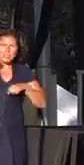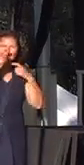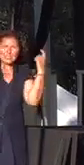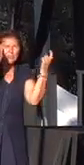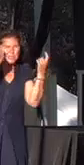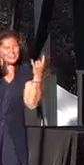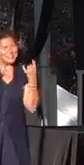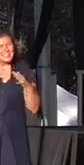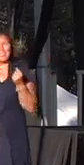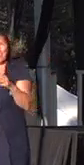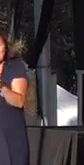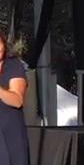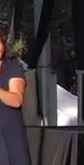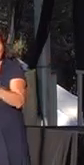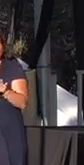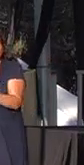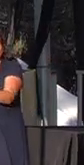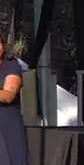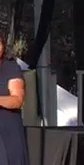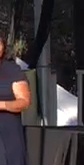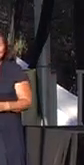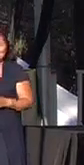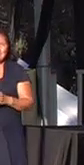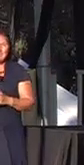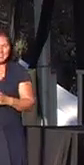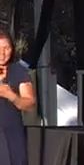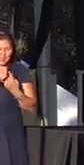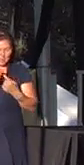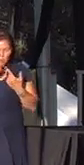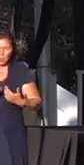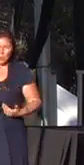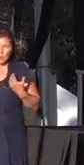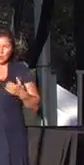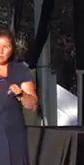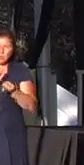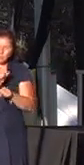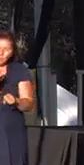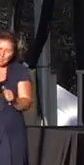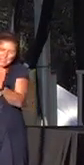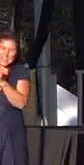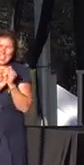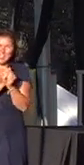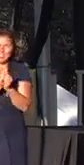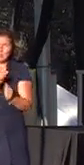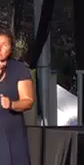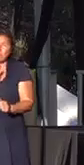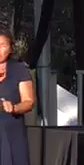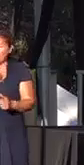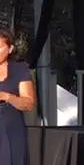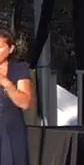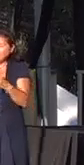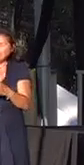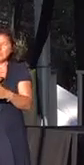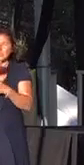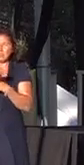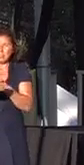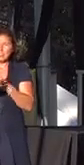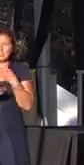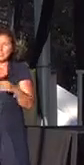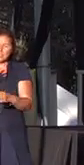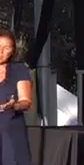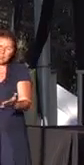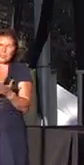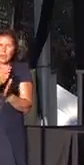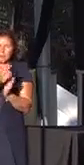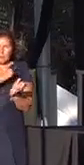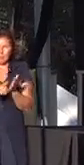lot of work ahead. So let's be loud and proud about who we are. Let's work hard together to ensure that our generation will be the generation that will finally end the